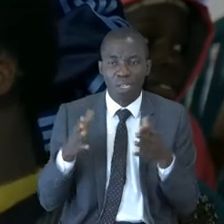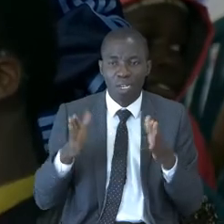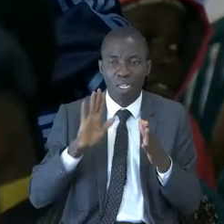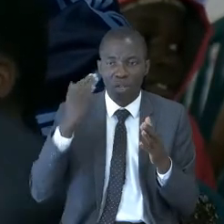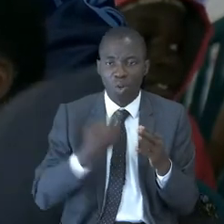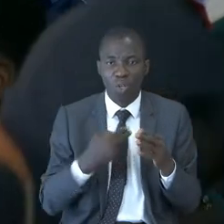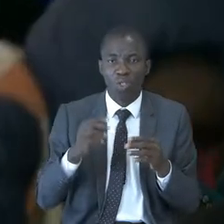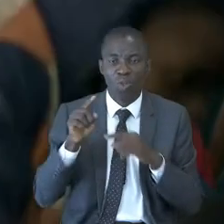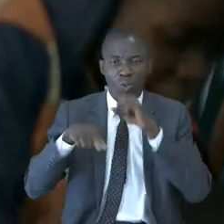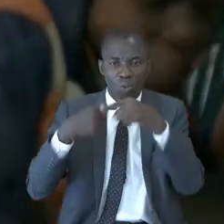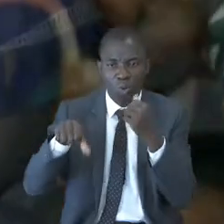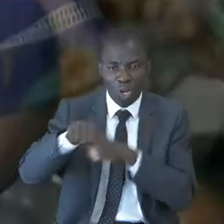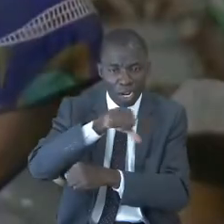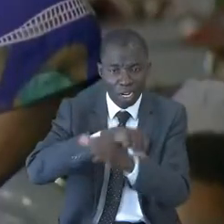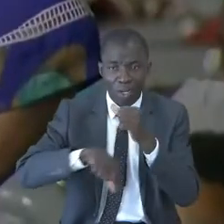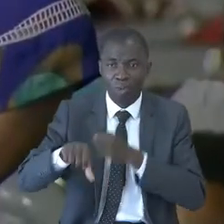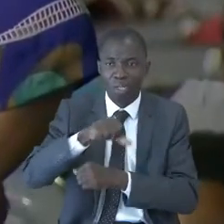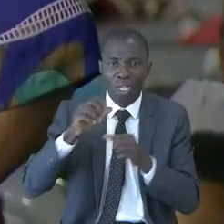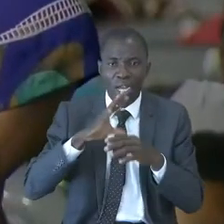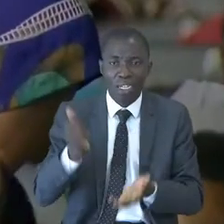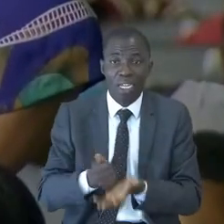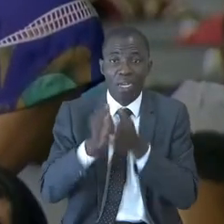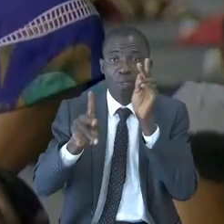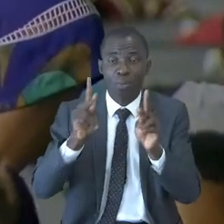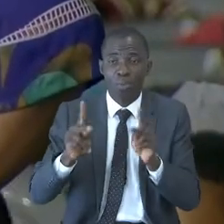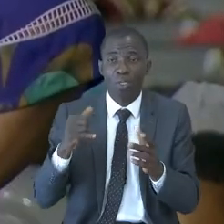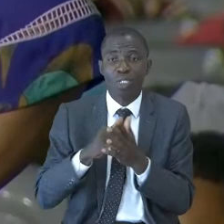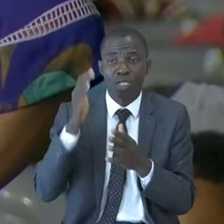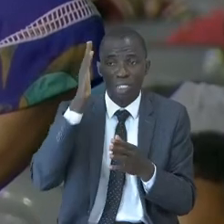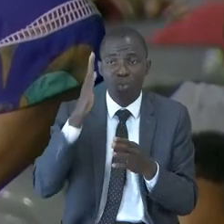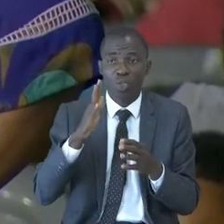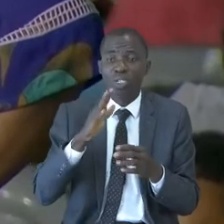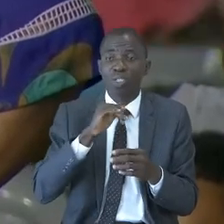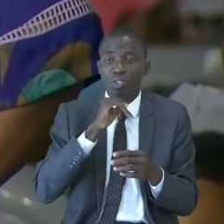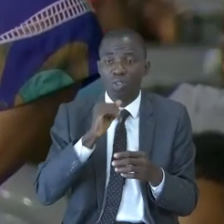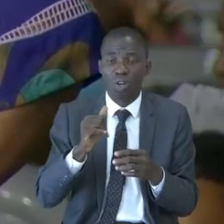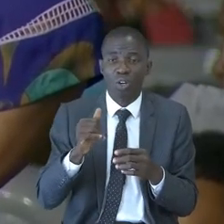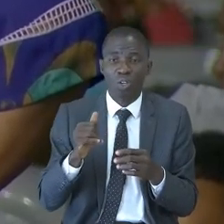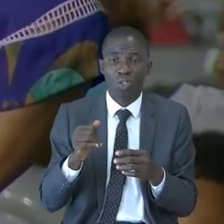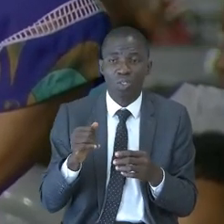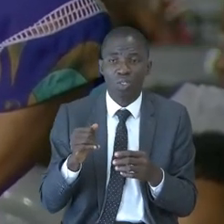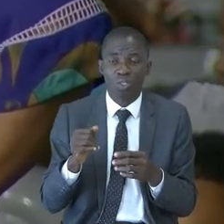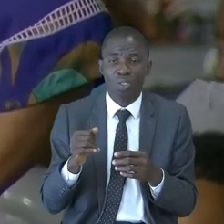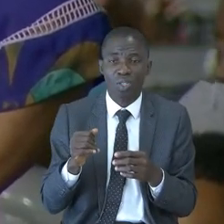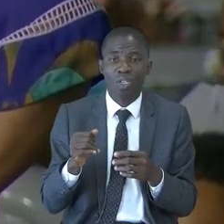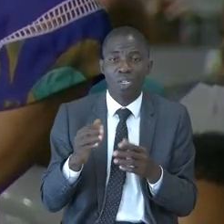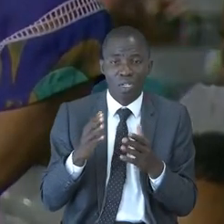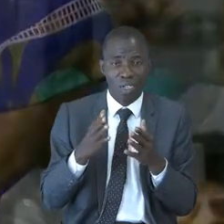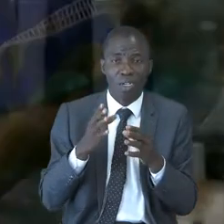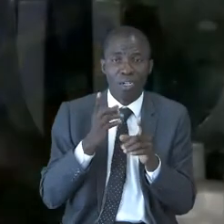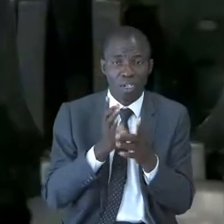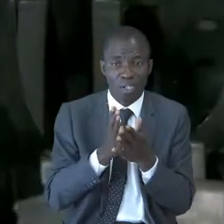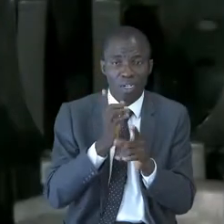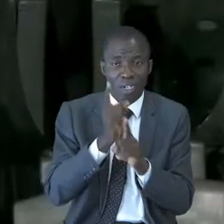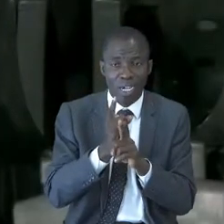around and assist the people. If you know how to write, collect the form and fill it yourself. Write in capital